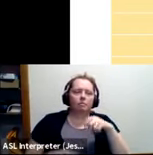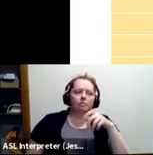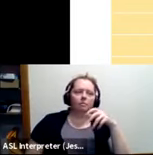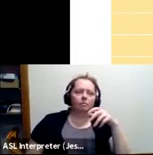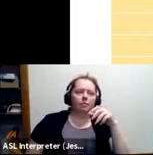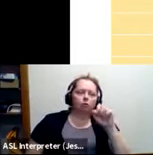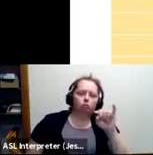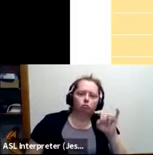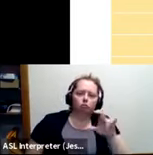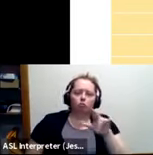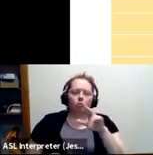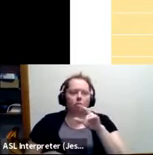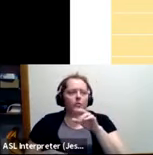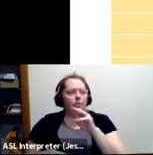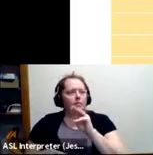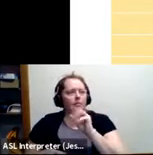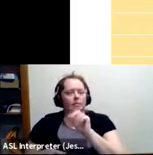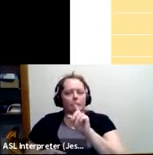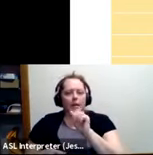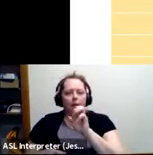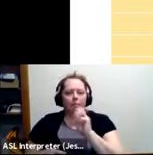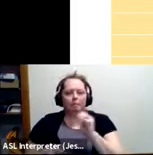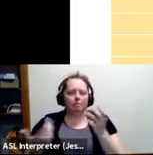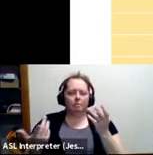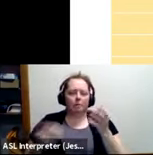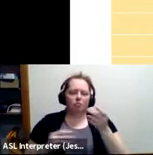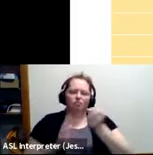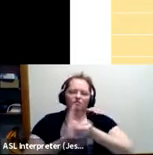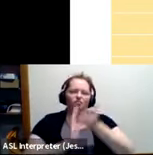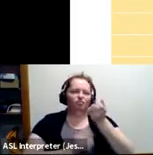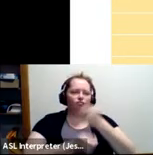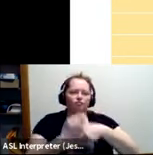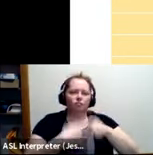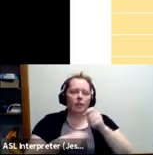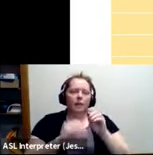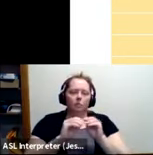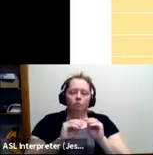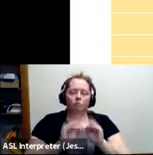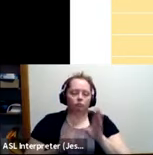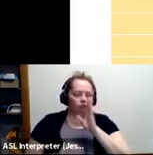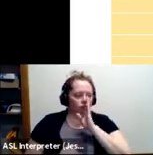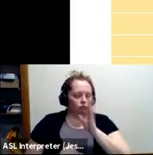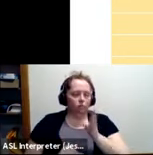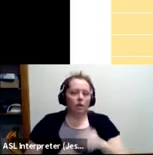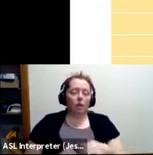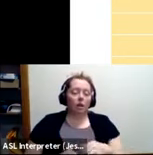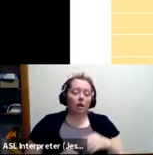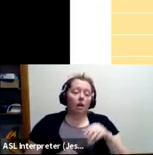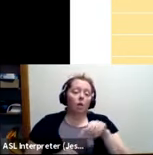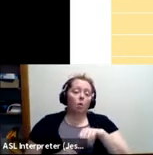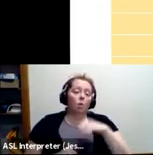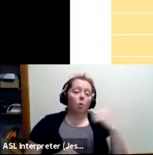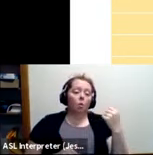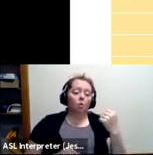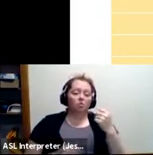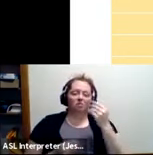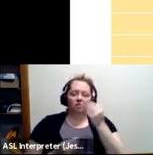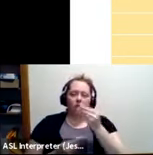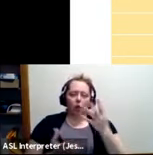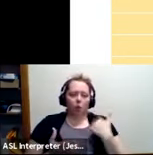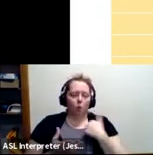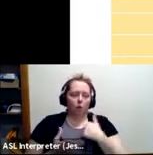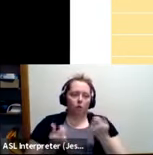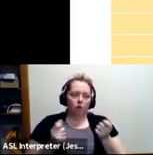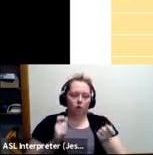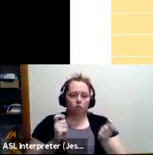An example of needing to change gendered language that the commission has had to look at